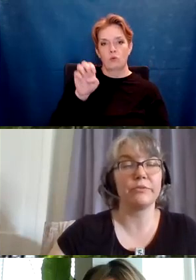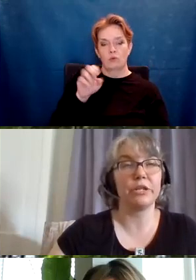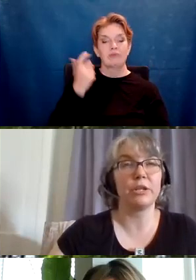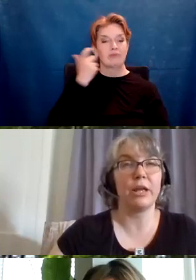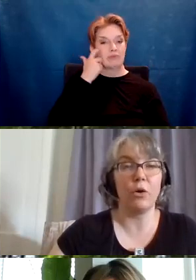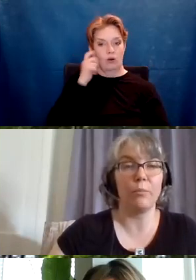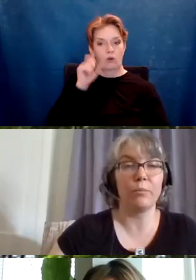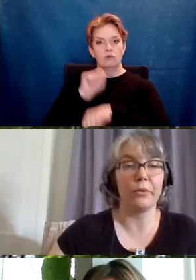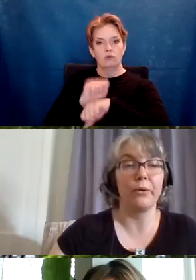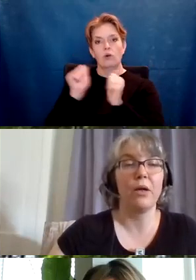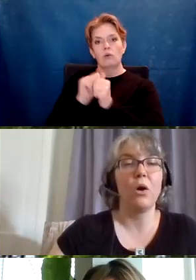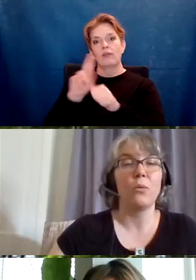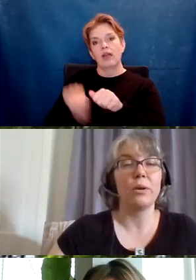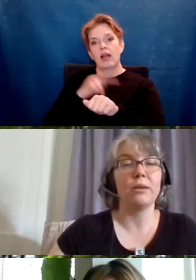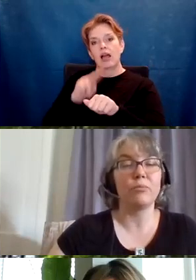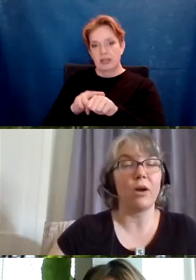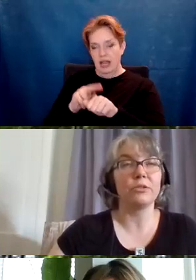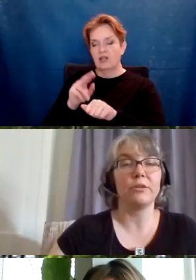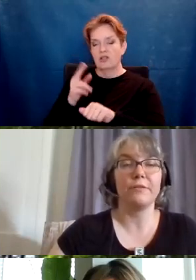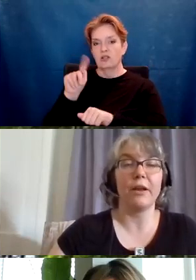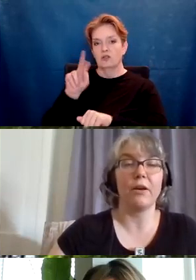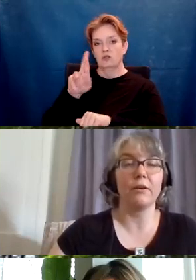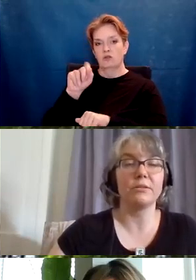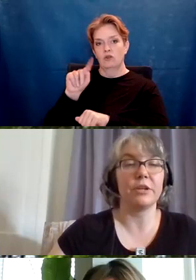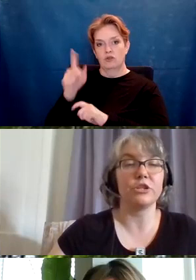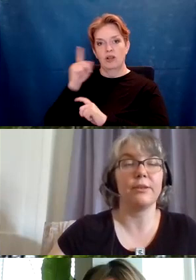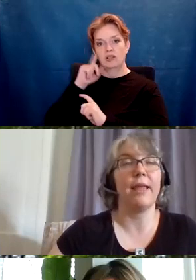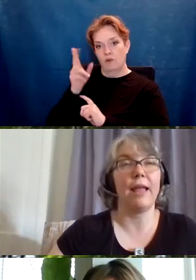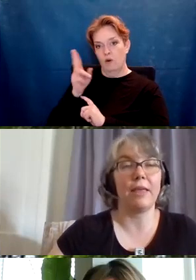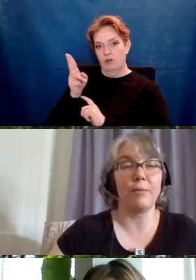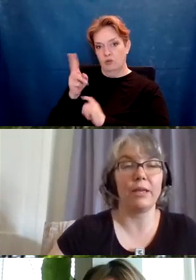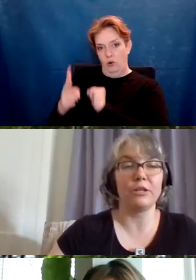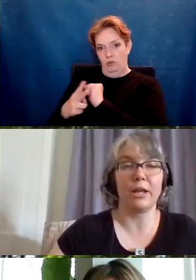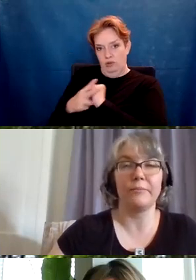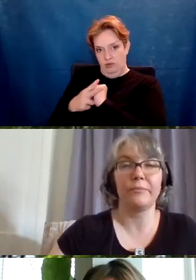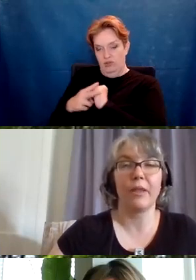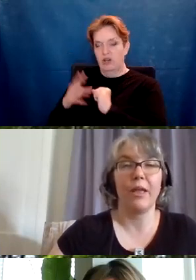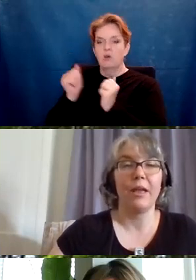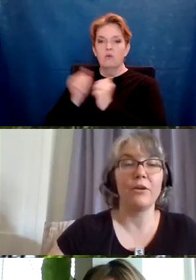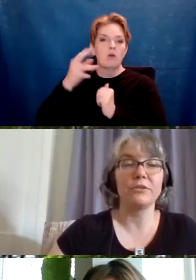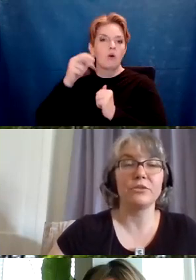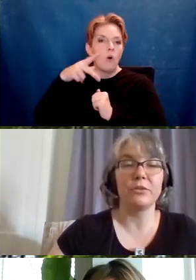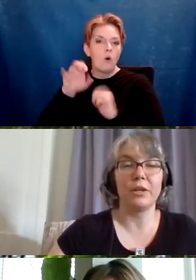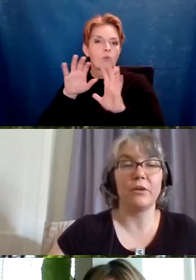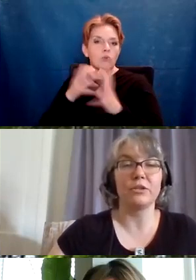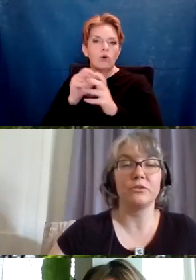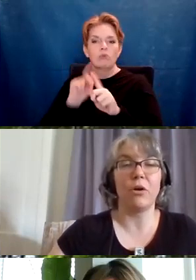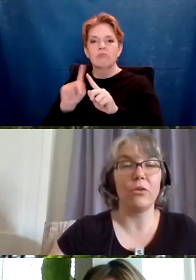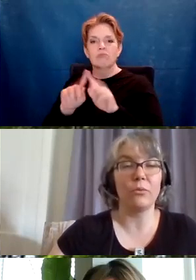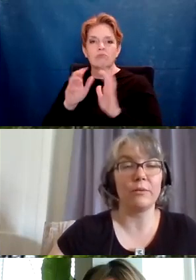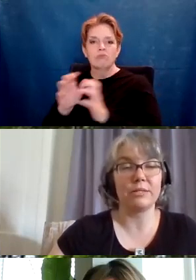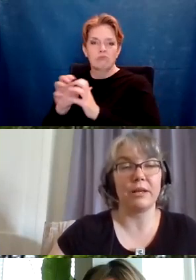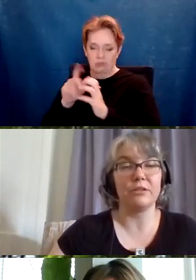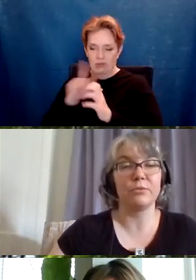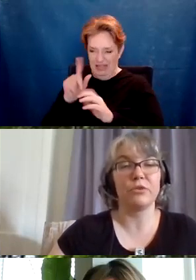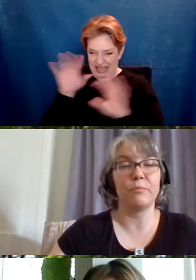Historic Preservation and a Hope Crew, Whitten and Proctor Fine Art Conservation, and the APHN. Here is a short video that shows you all the